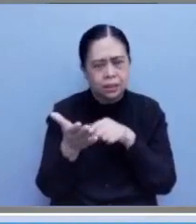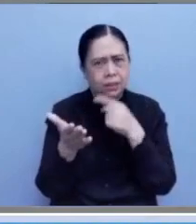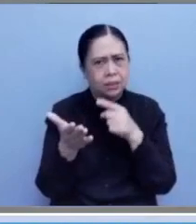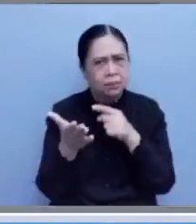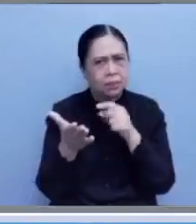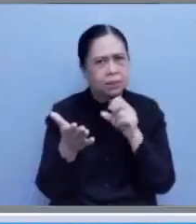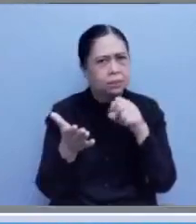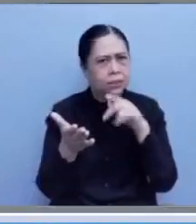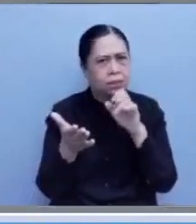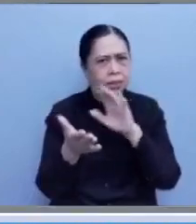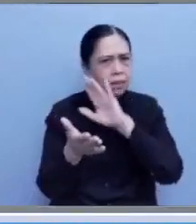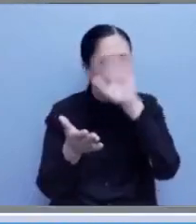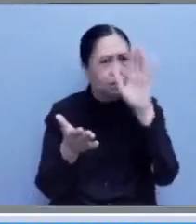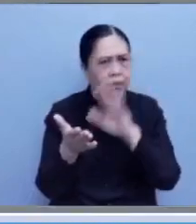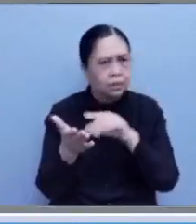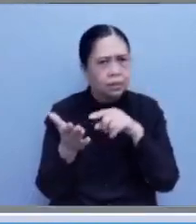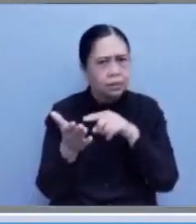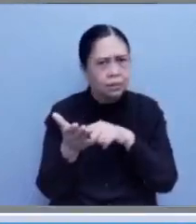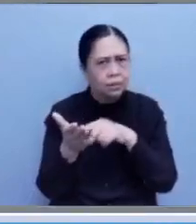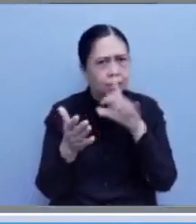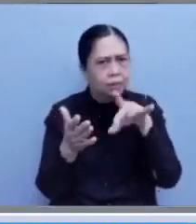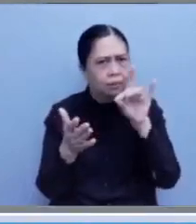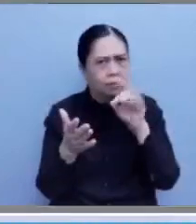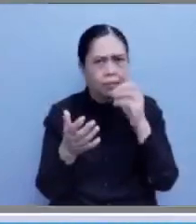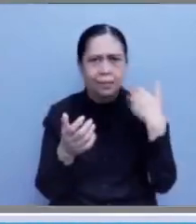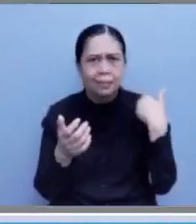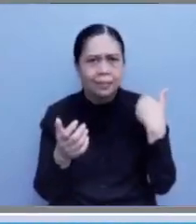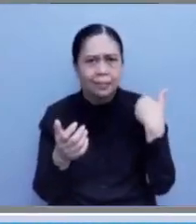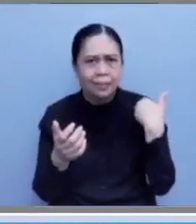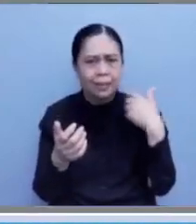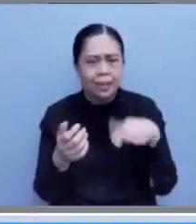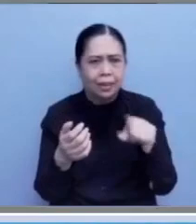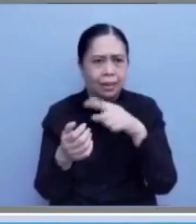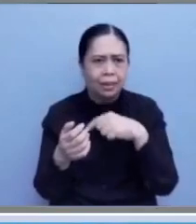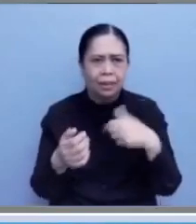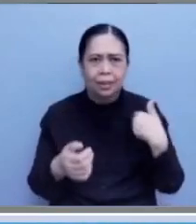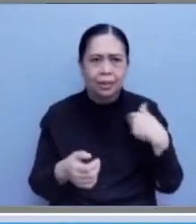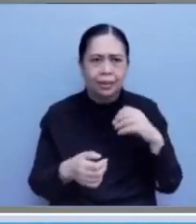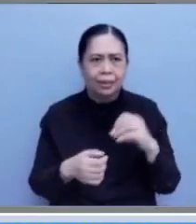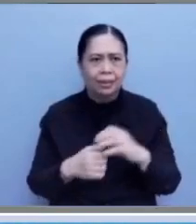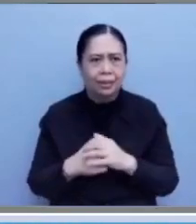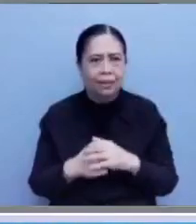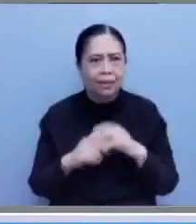that has never been discovered dito sa Pilipinas. Wow.